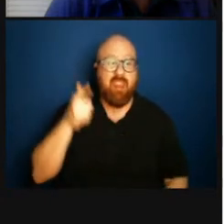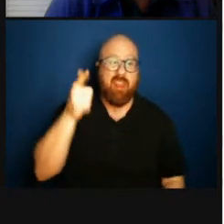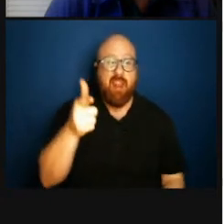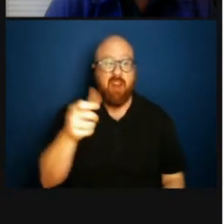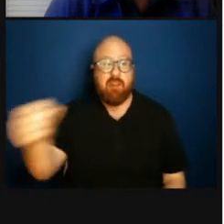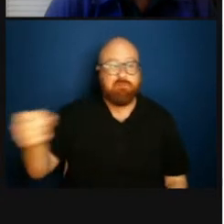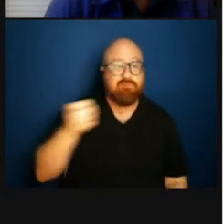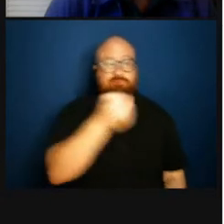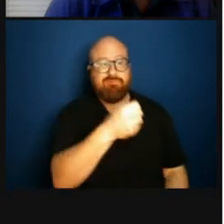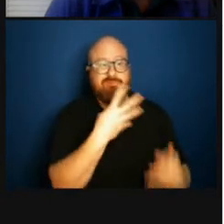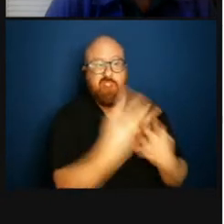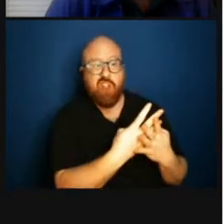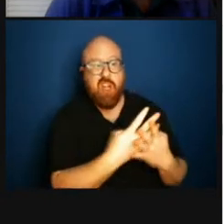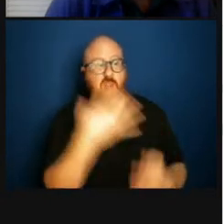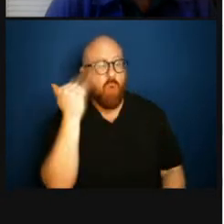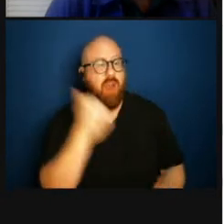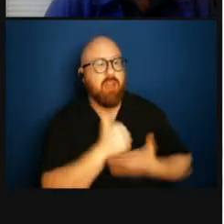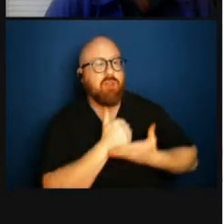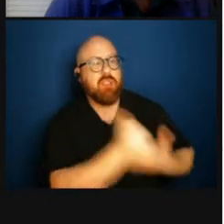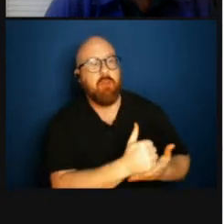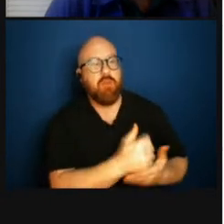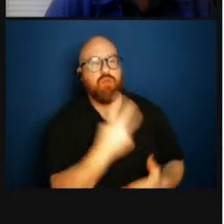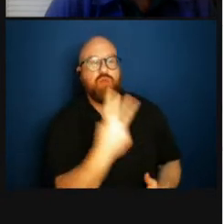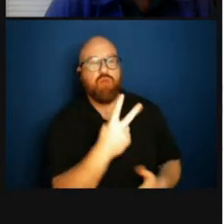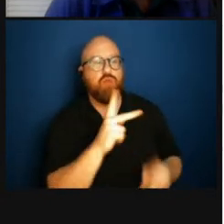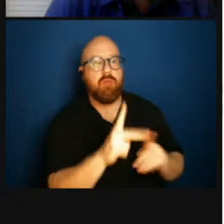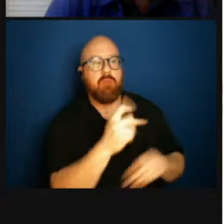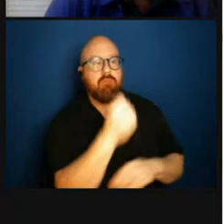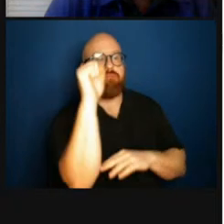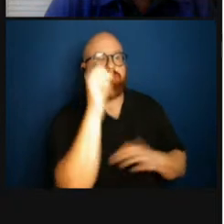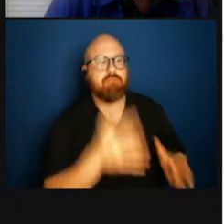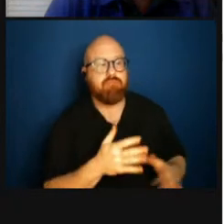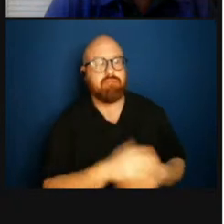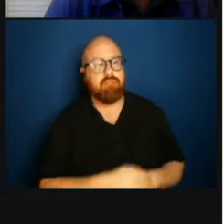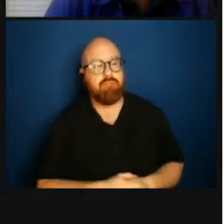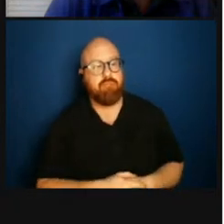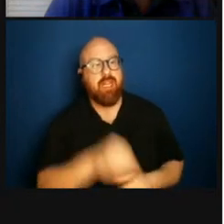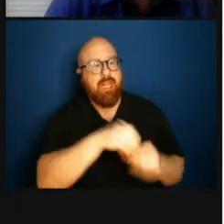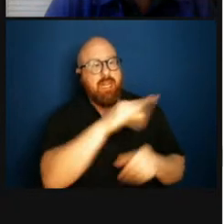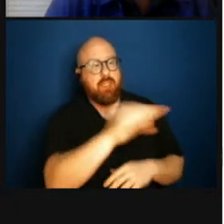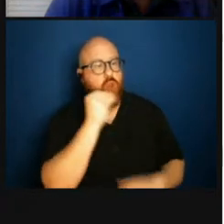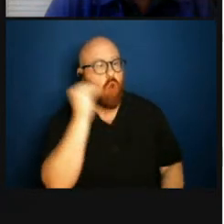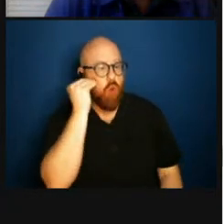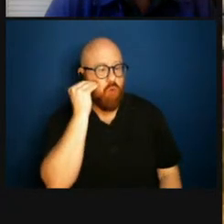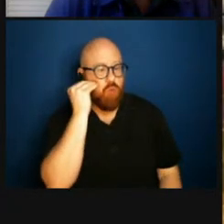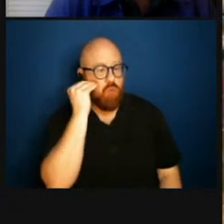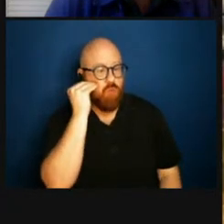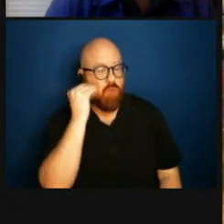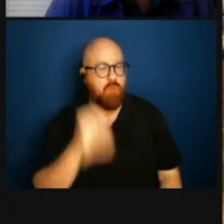his South Maryland home. Next.